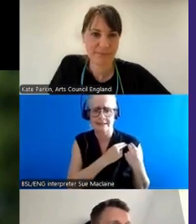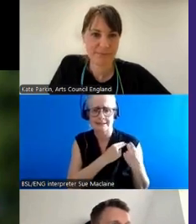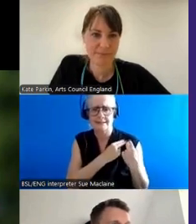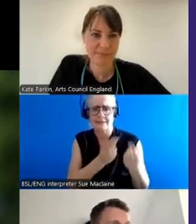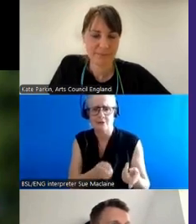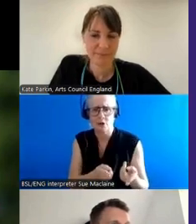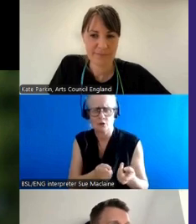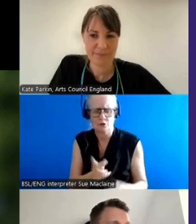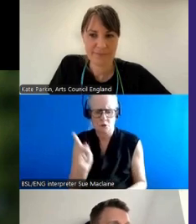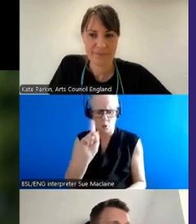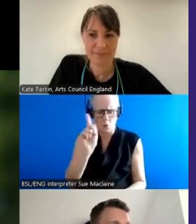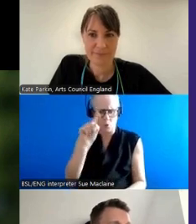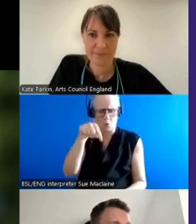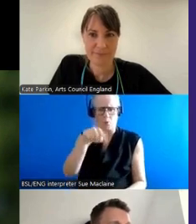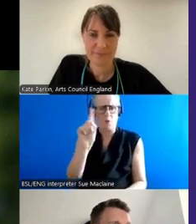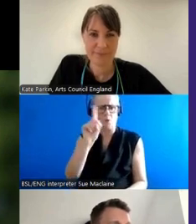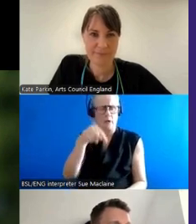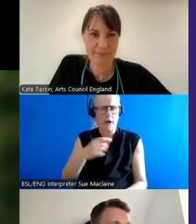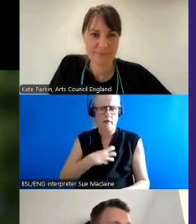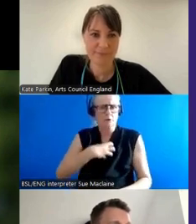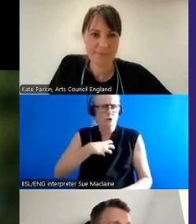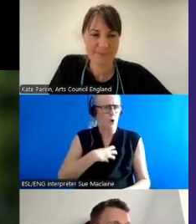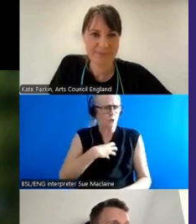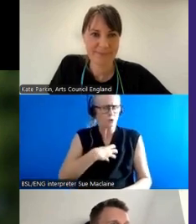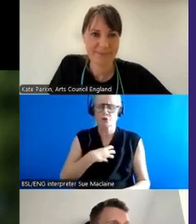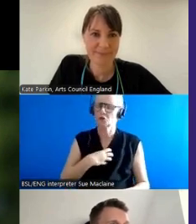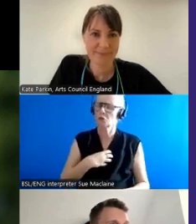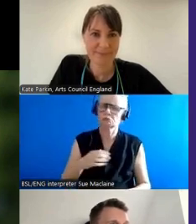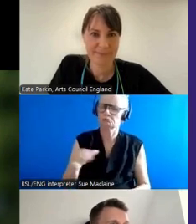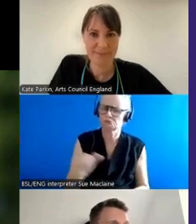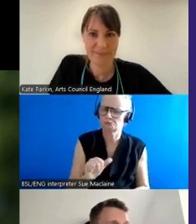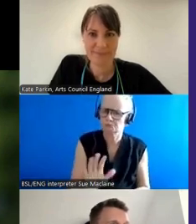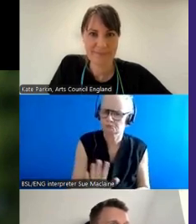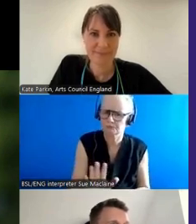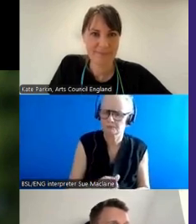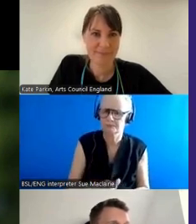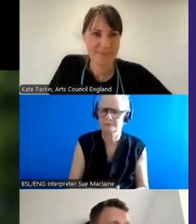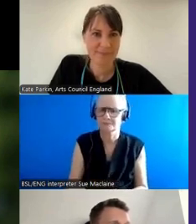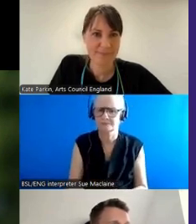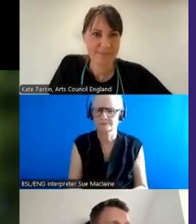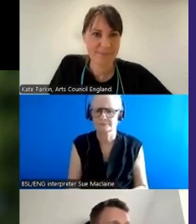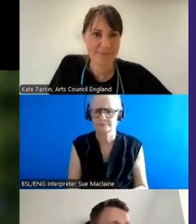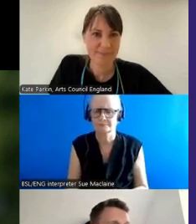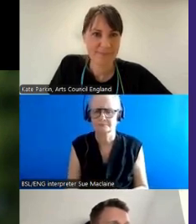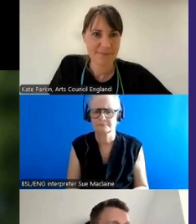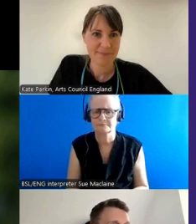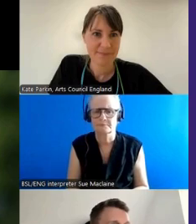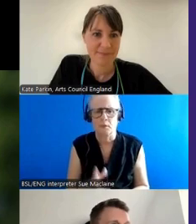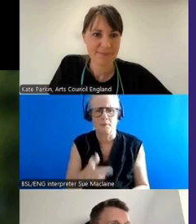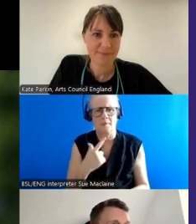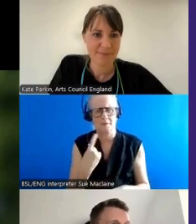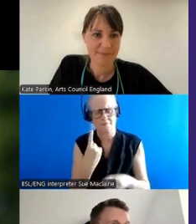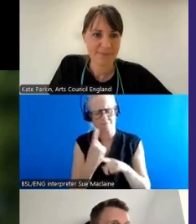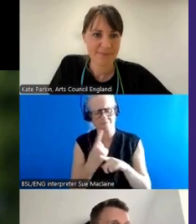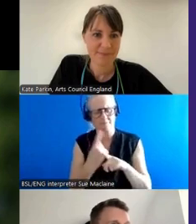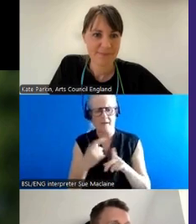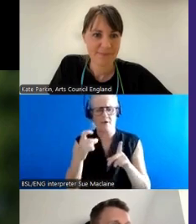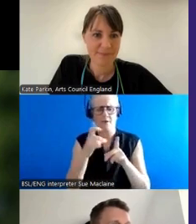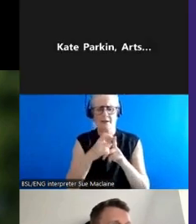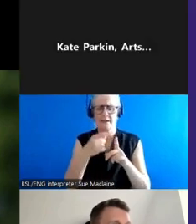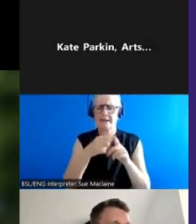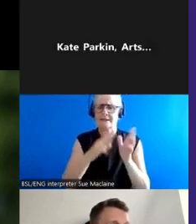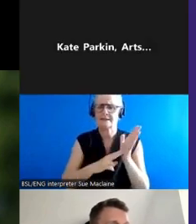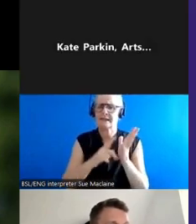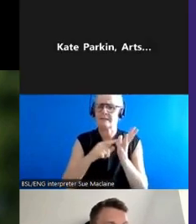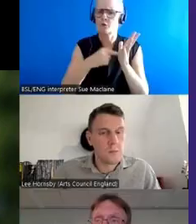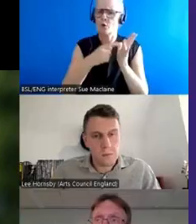Devolution, devolved politicians, lots of things about devolution have pierced our consciousness for a while. Some of the most famous politicians